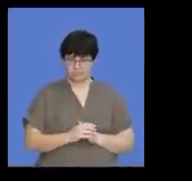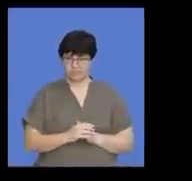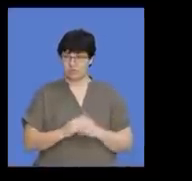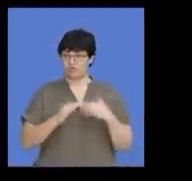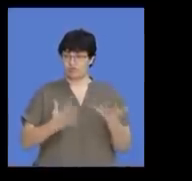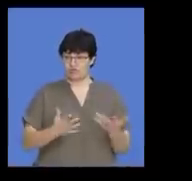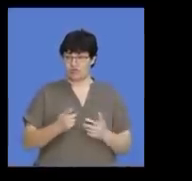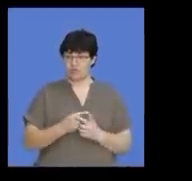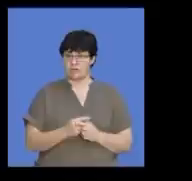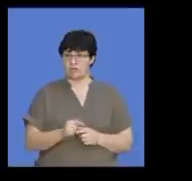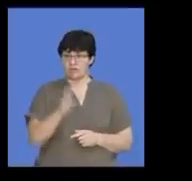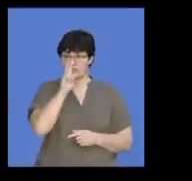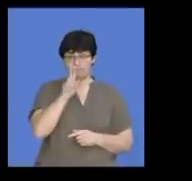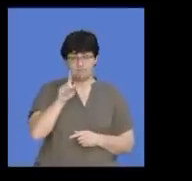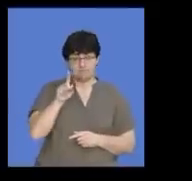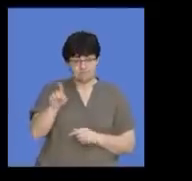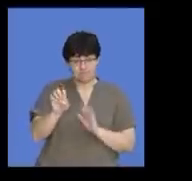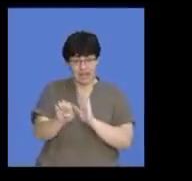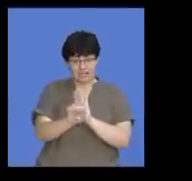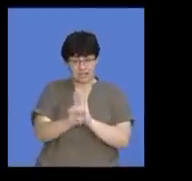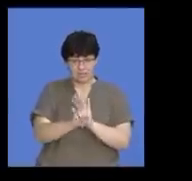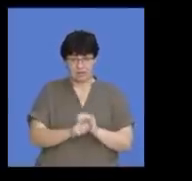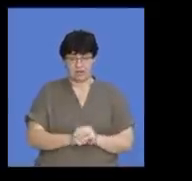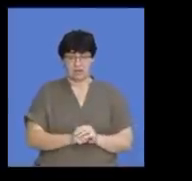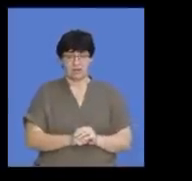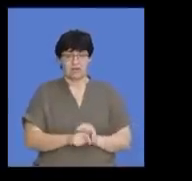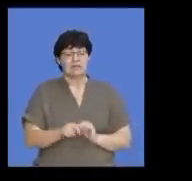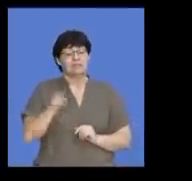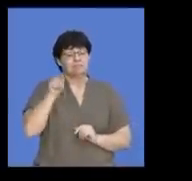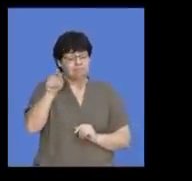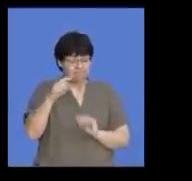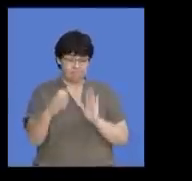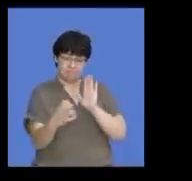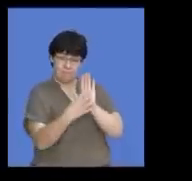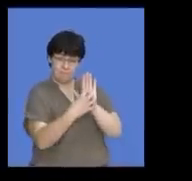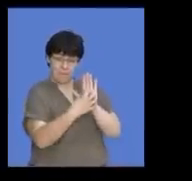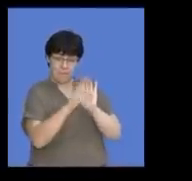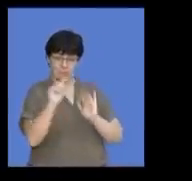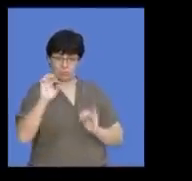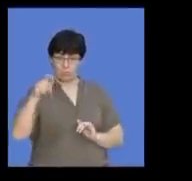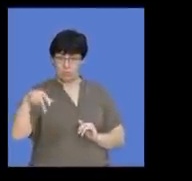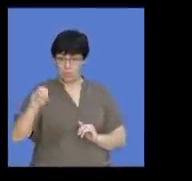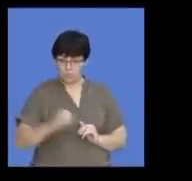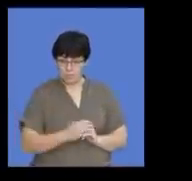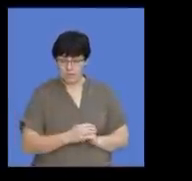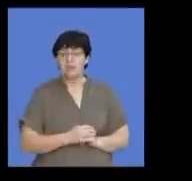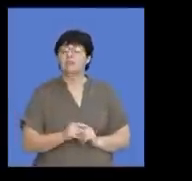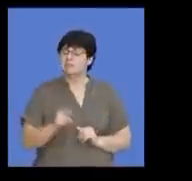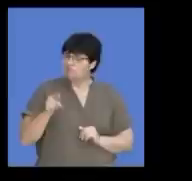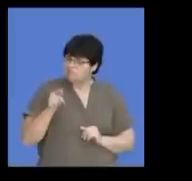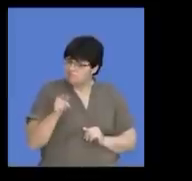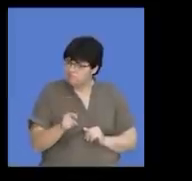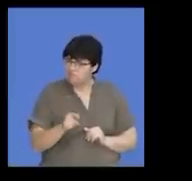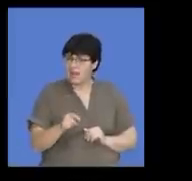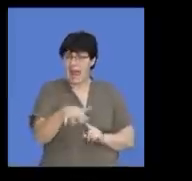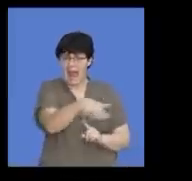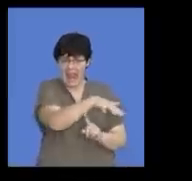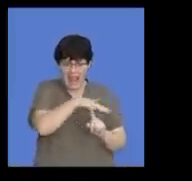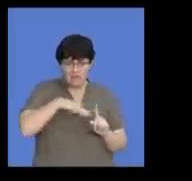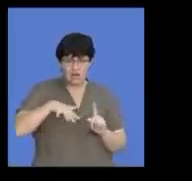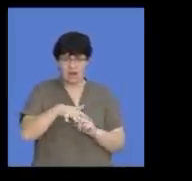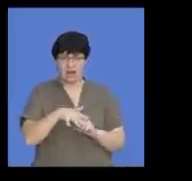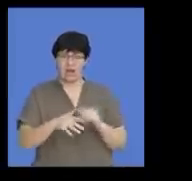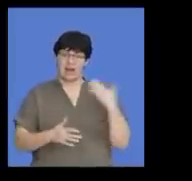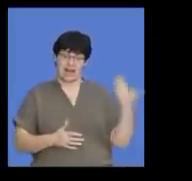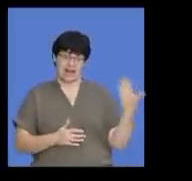So, note the example. In this particular topographical map, note that this particular area